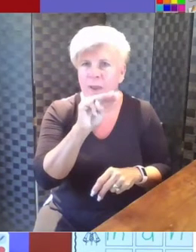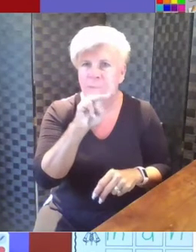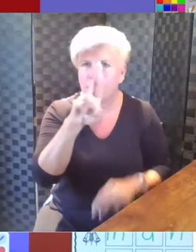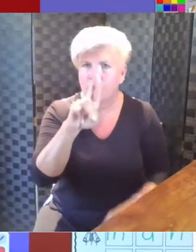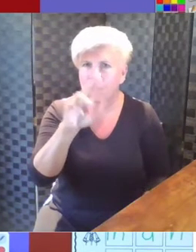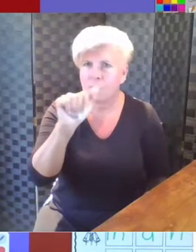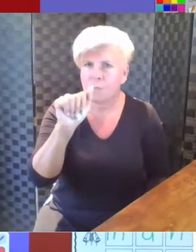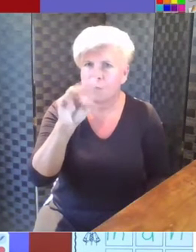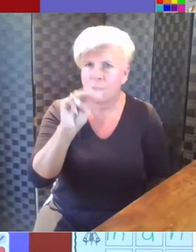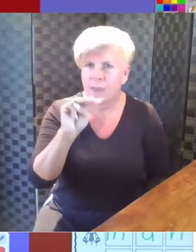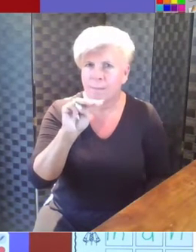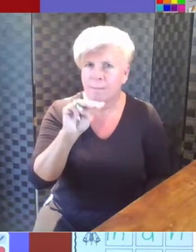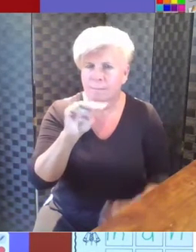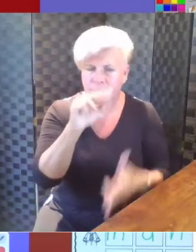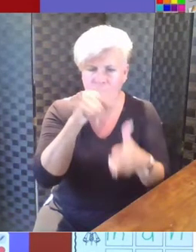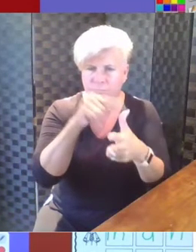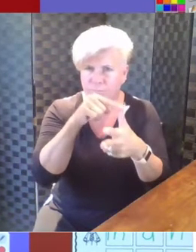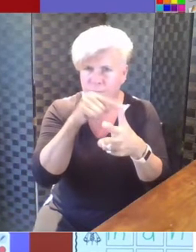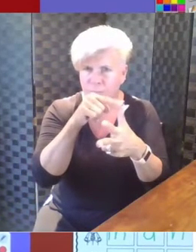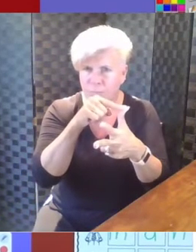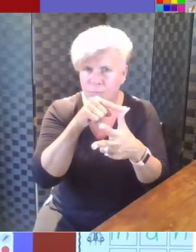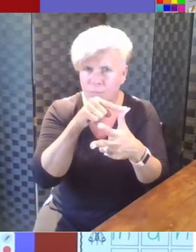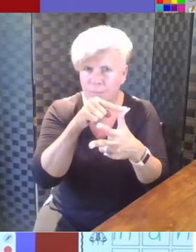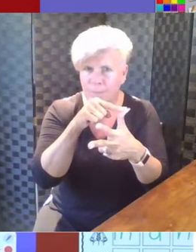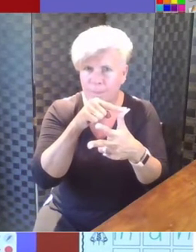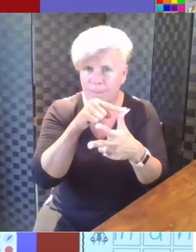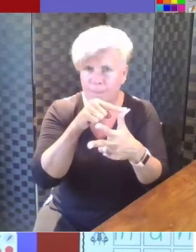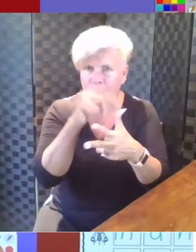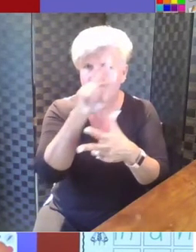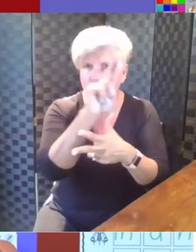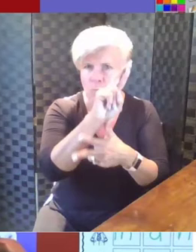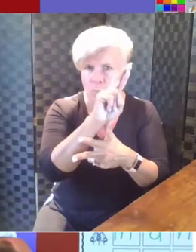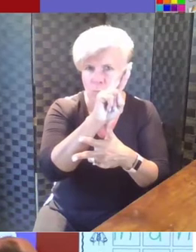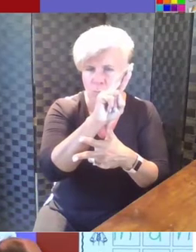Spell ram. Try to beat me. Can you say it out loud or write it for me?